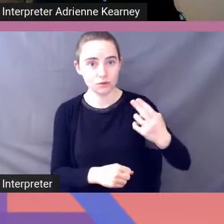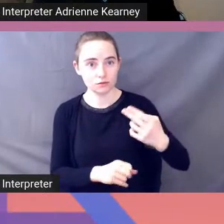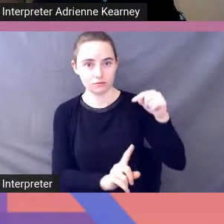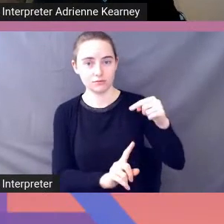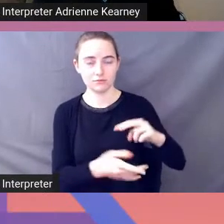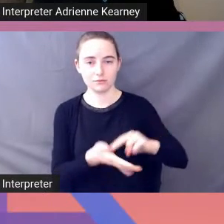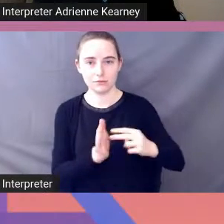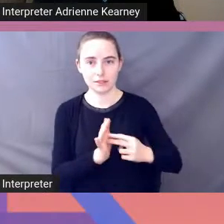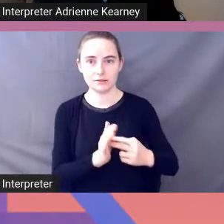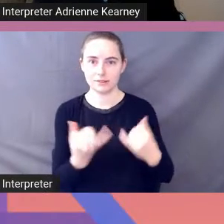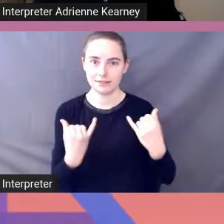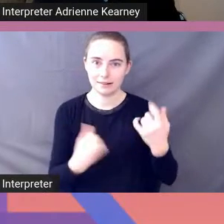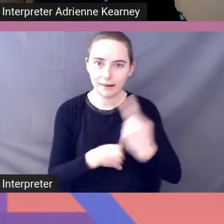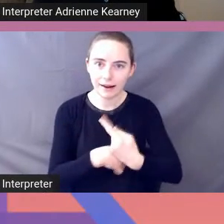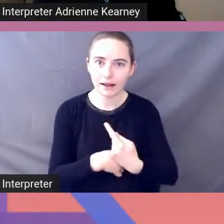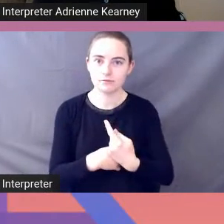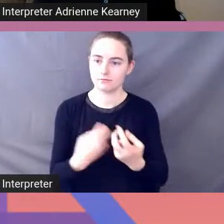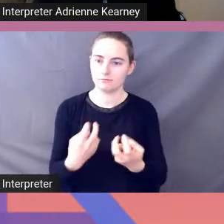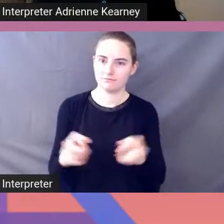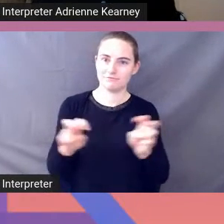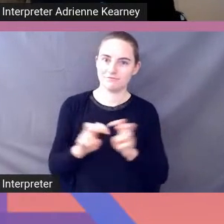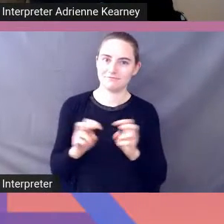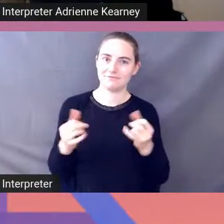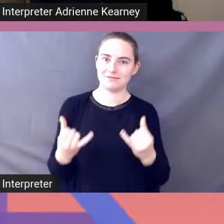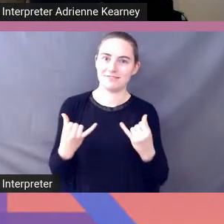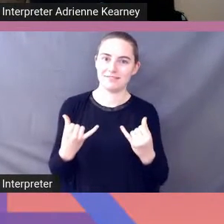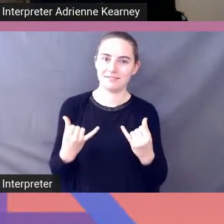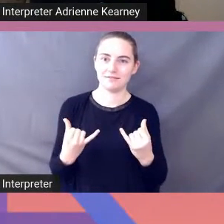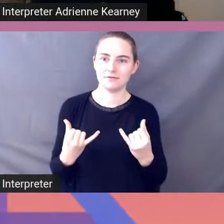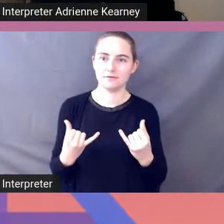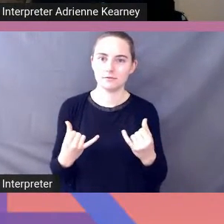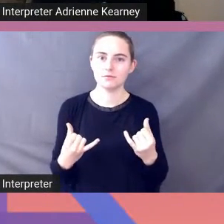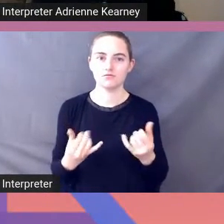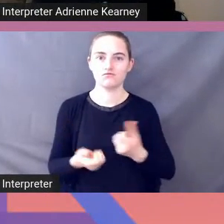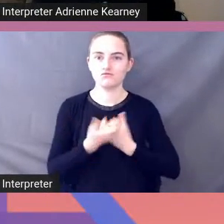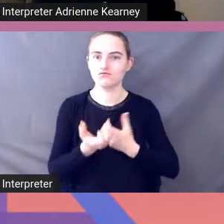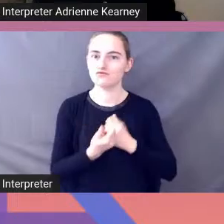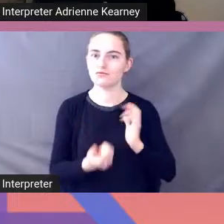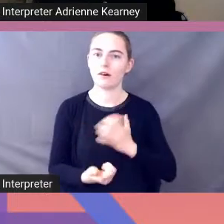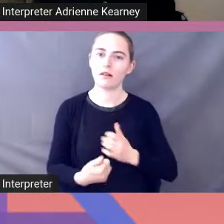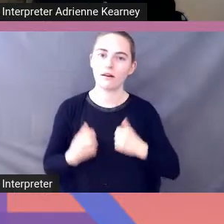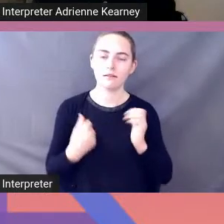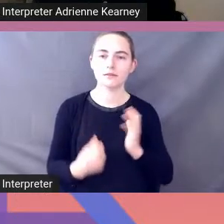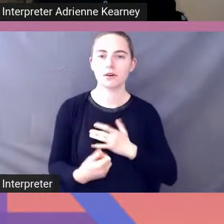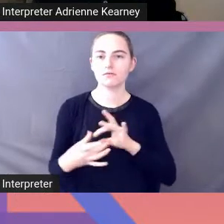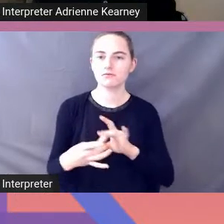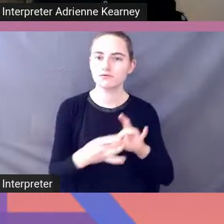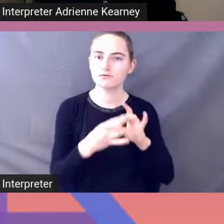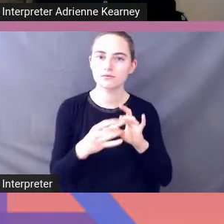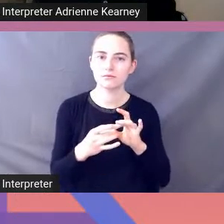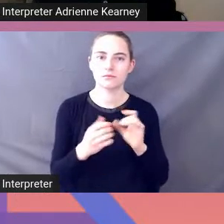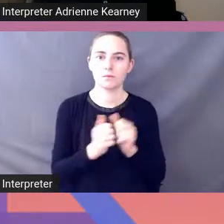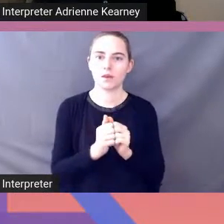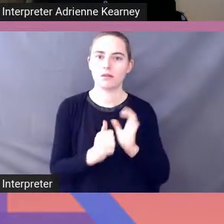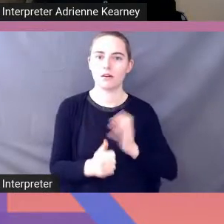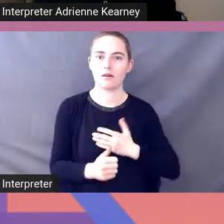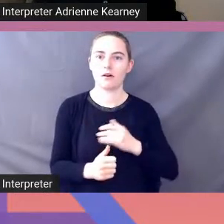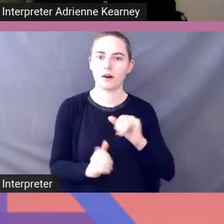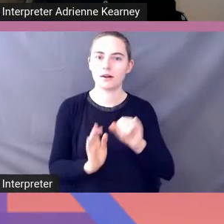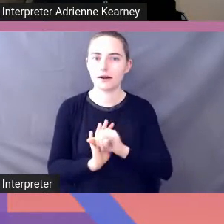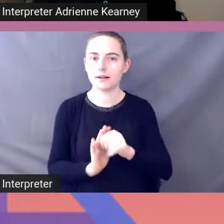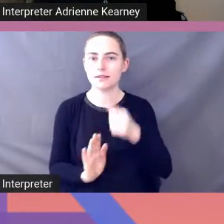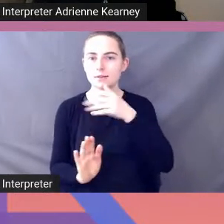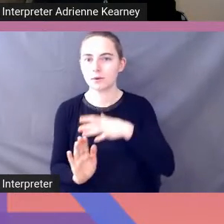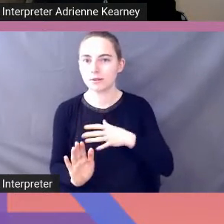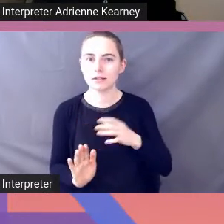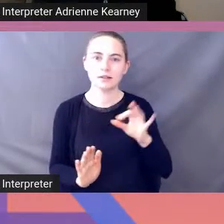here together, talking about our lives and talking about our connections to being women and about feminism. And like that